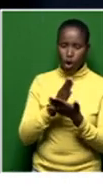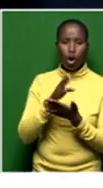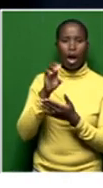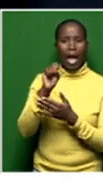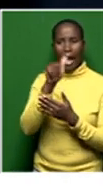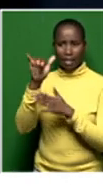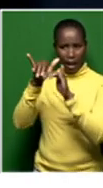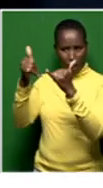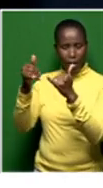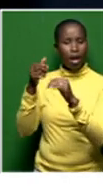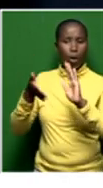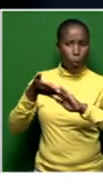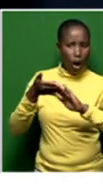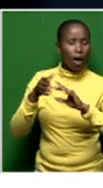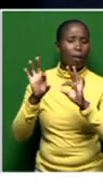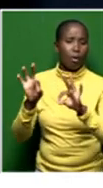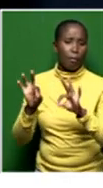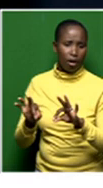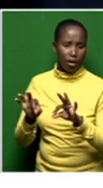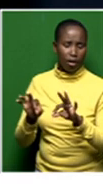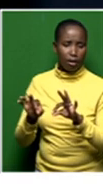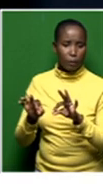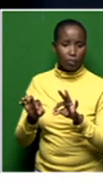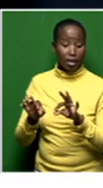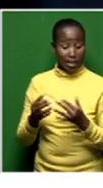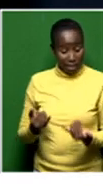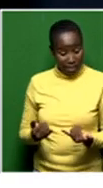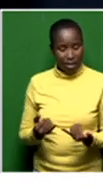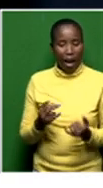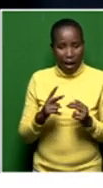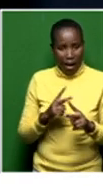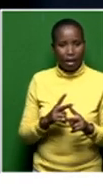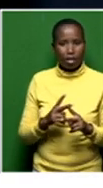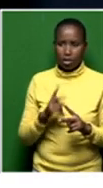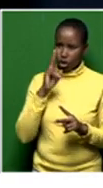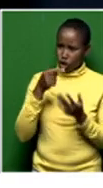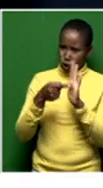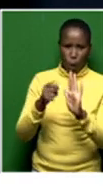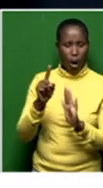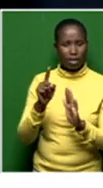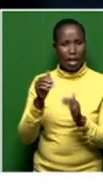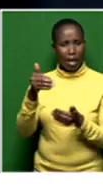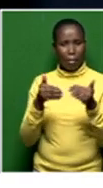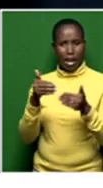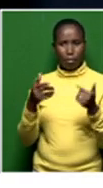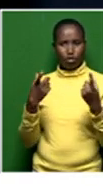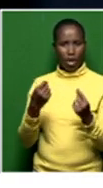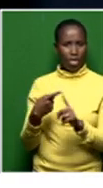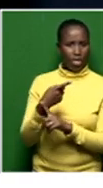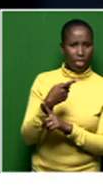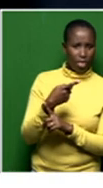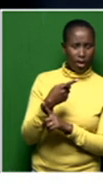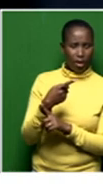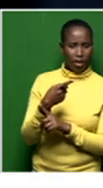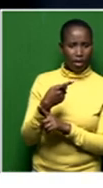actually operating properly. This is again another example of the mismanagement that we are